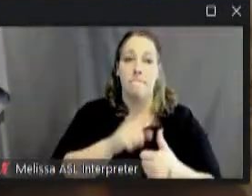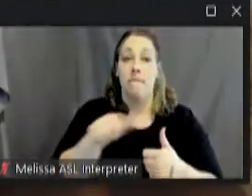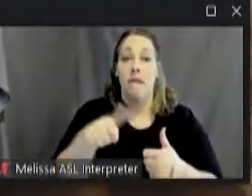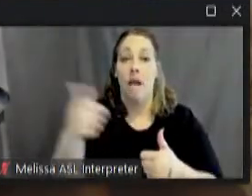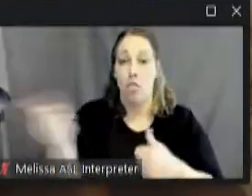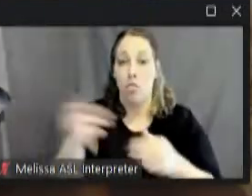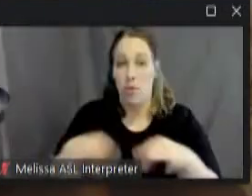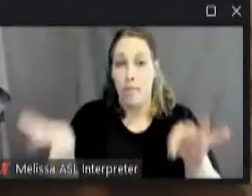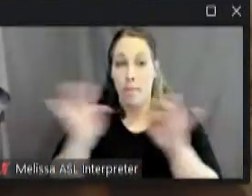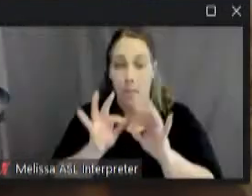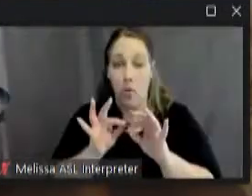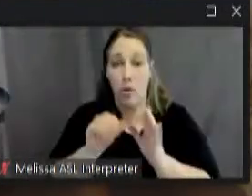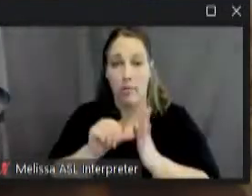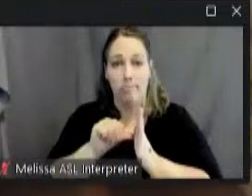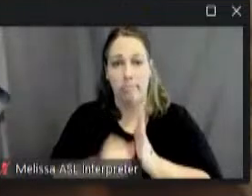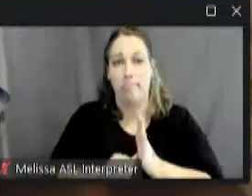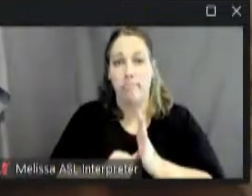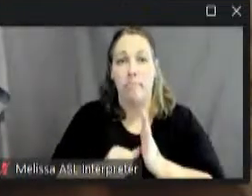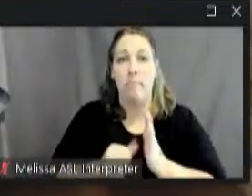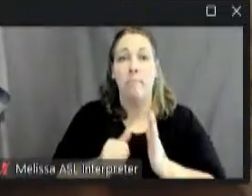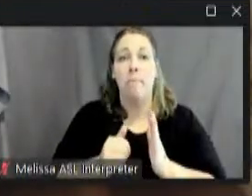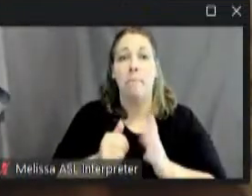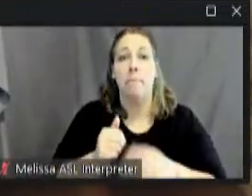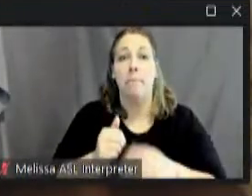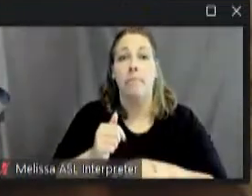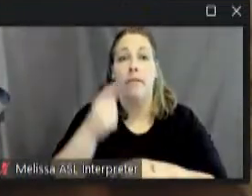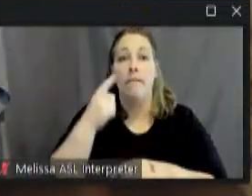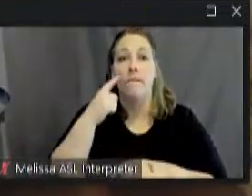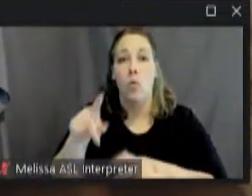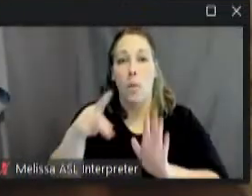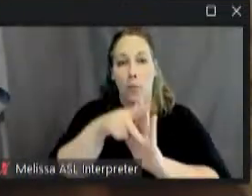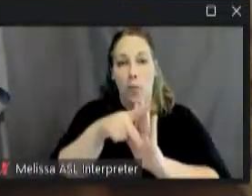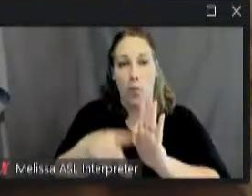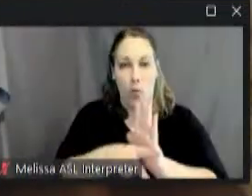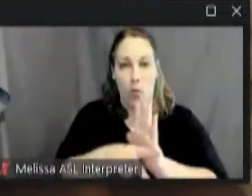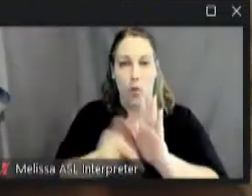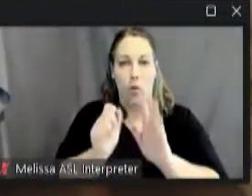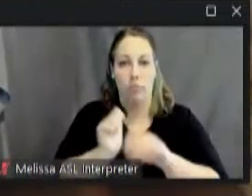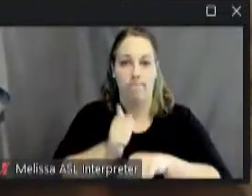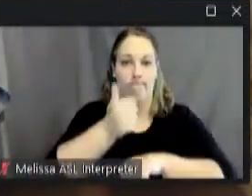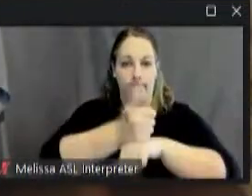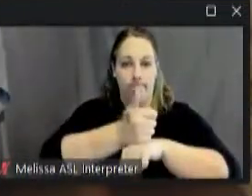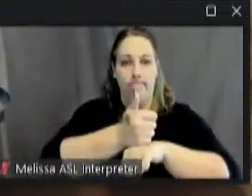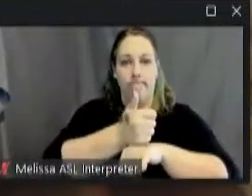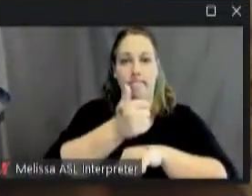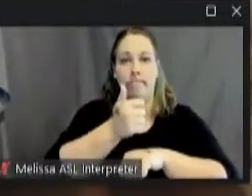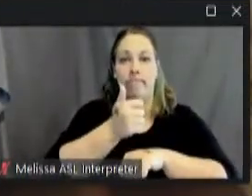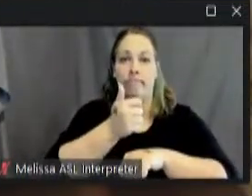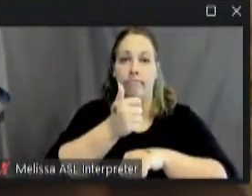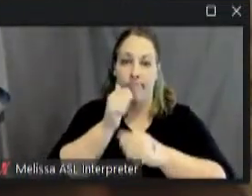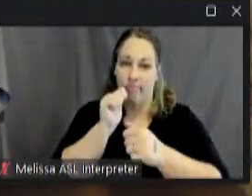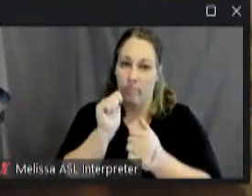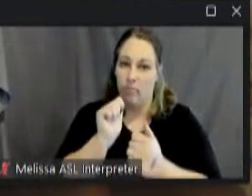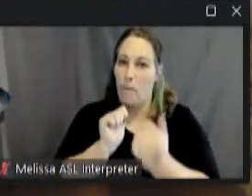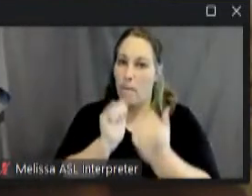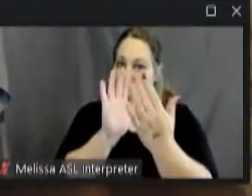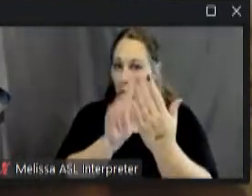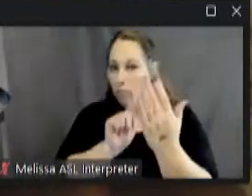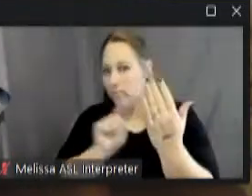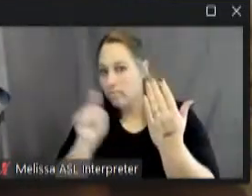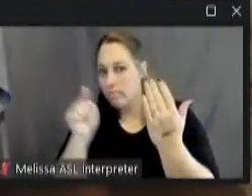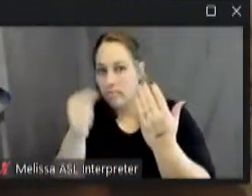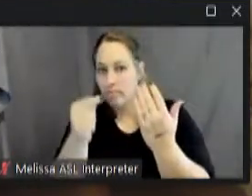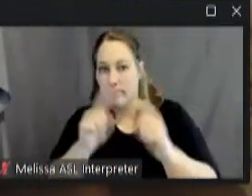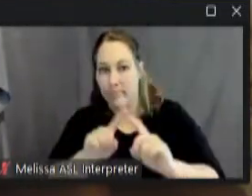is the need to have protocols that take a differentiated approach and allow for